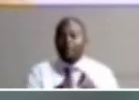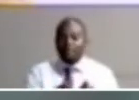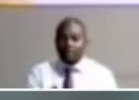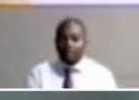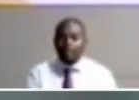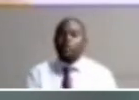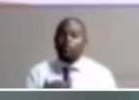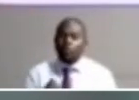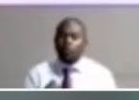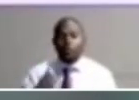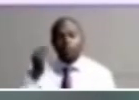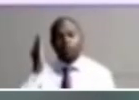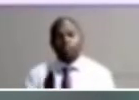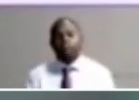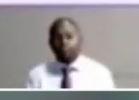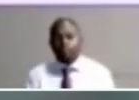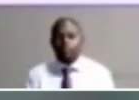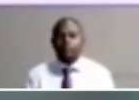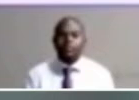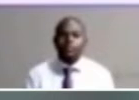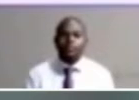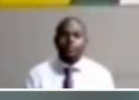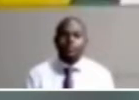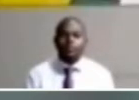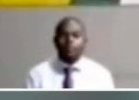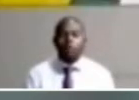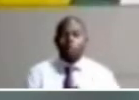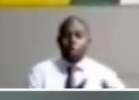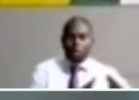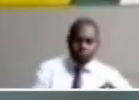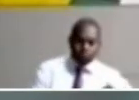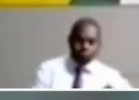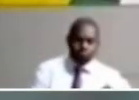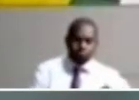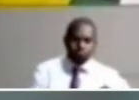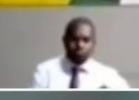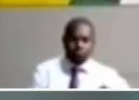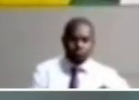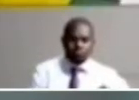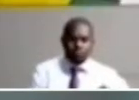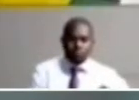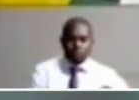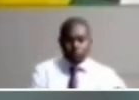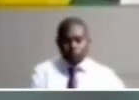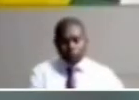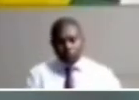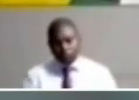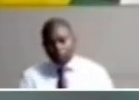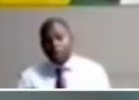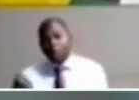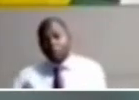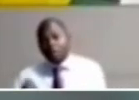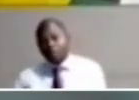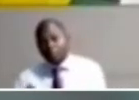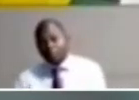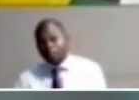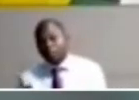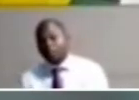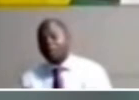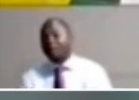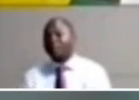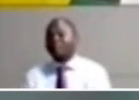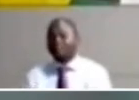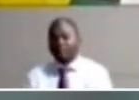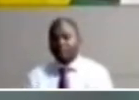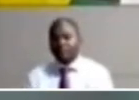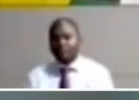that we want to freeze. Between home, en route, and workplace.